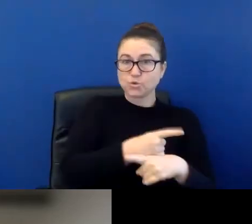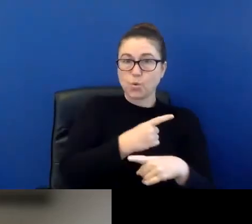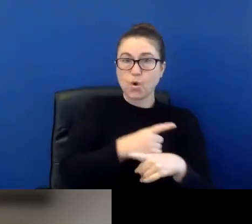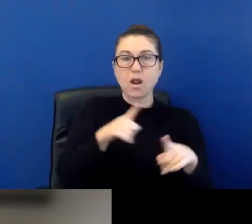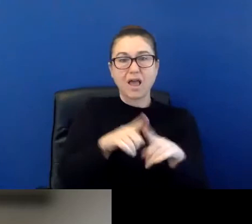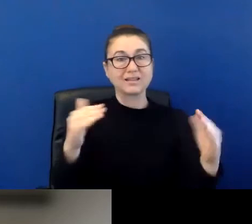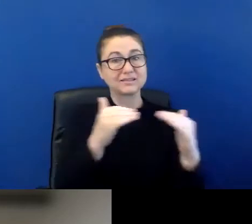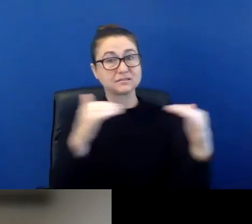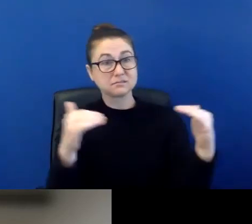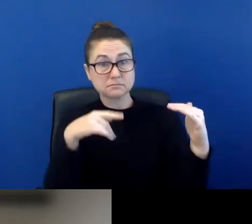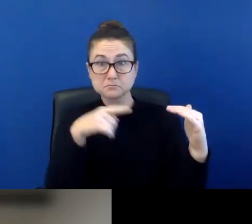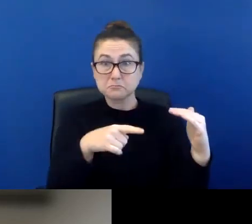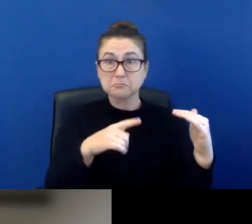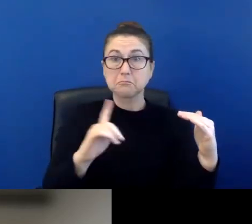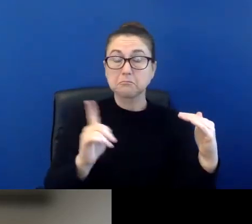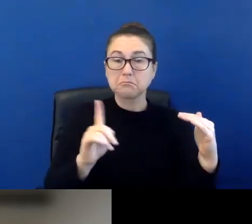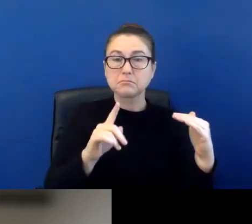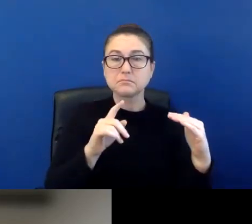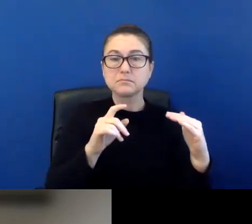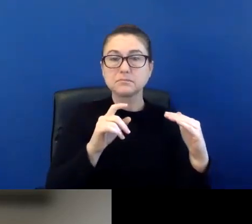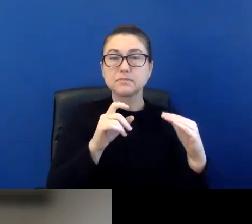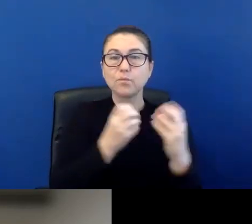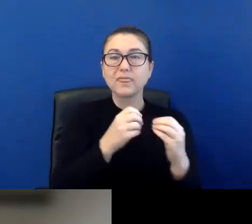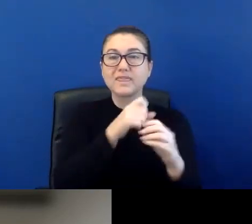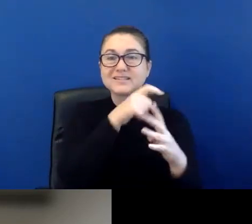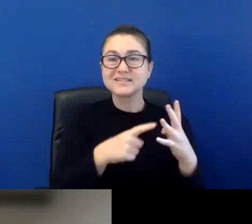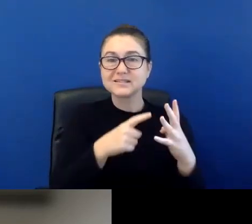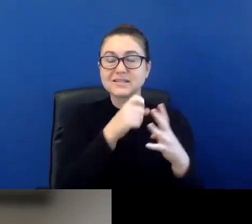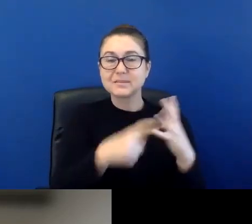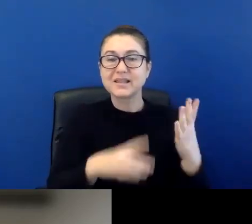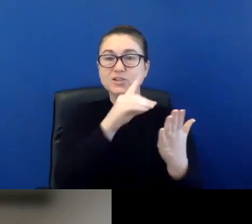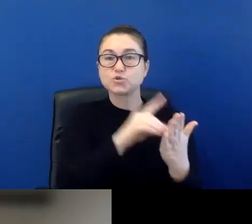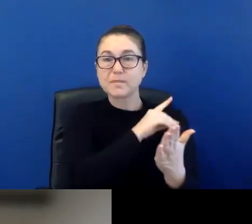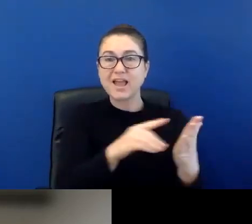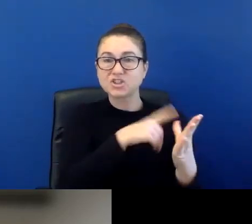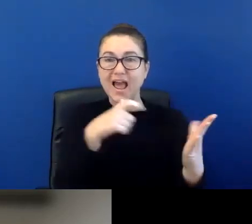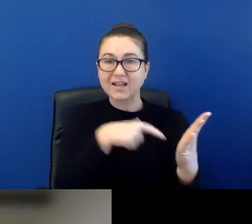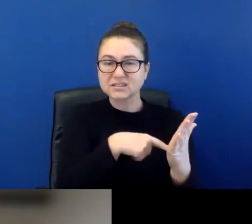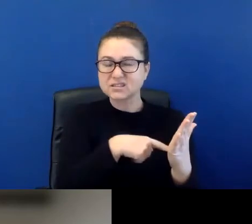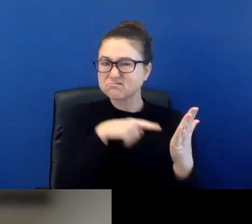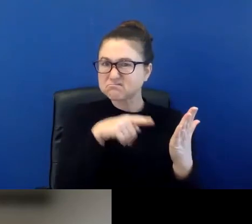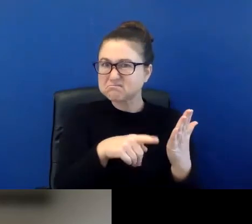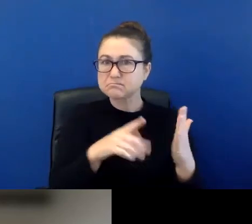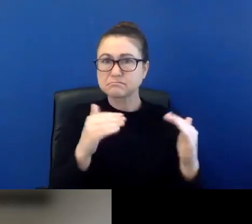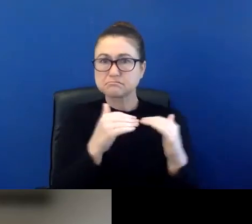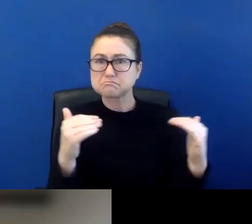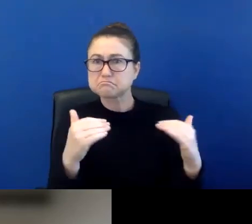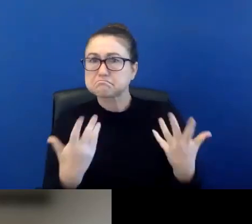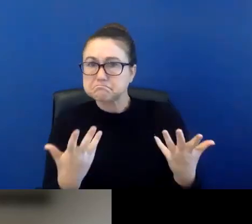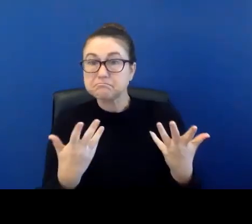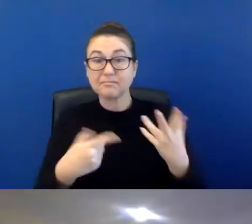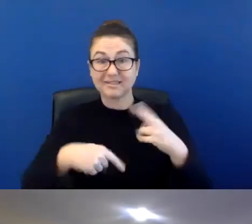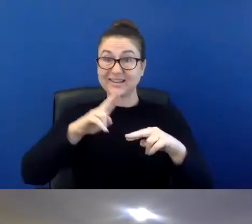standards are under the Disability Discrimination Act, and why if you have a